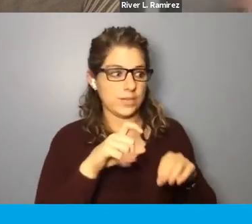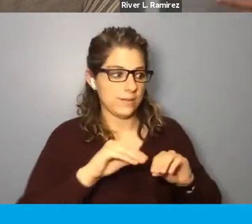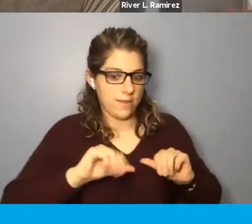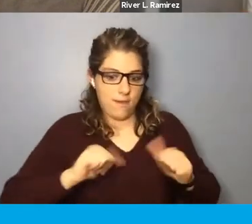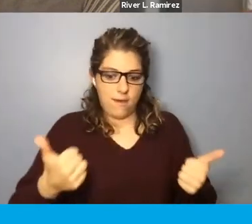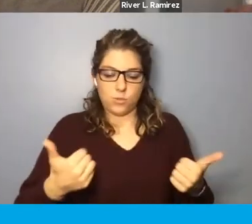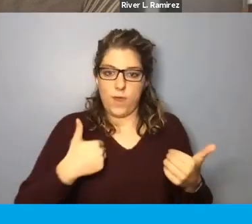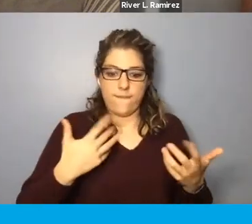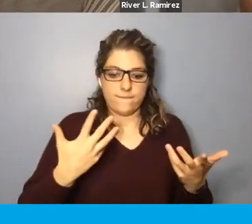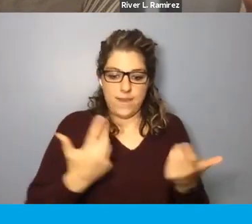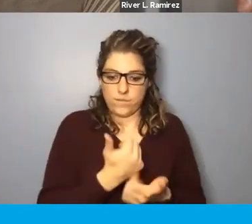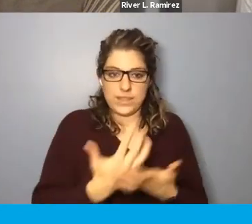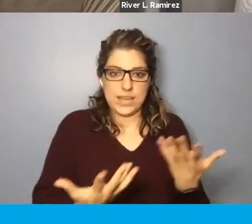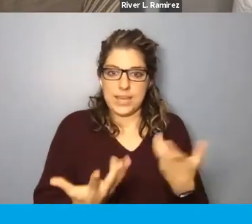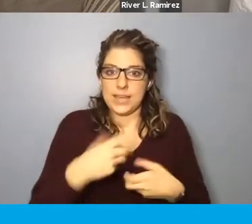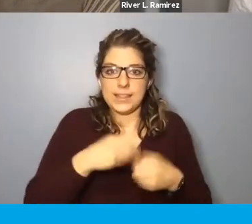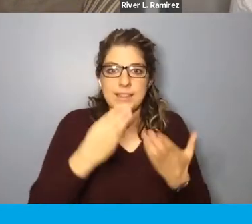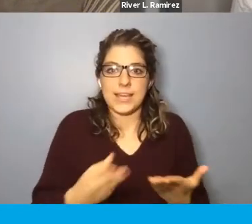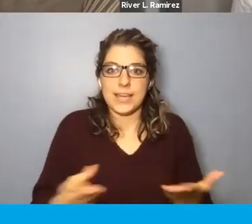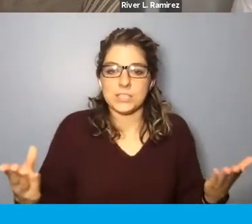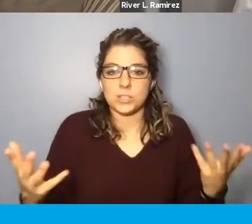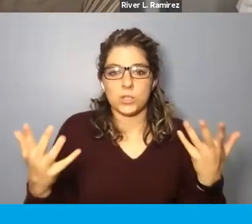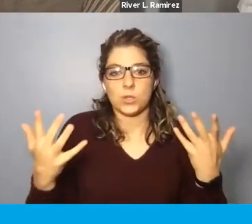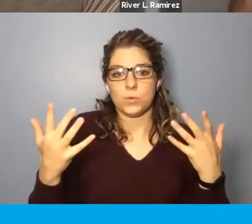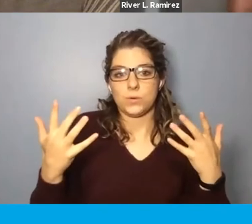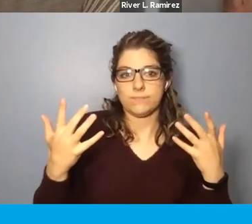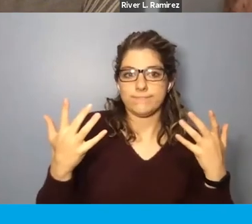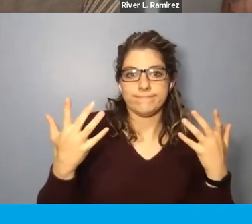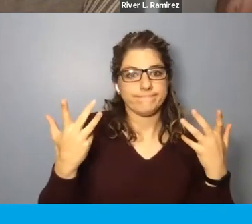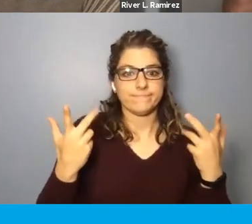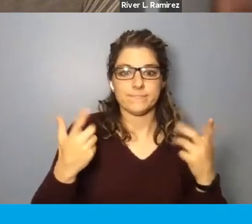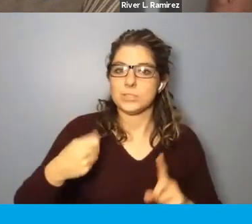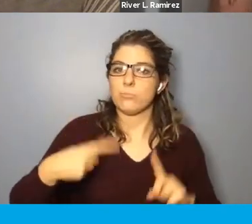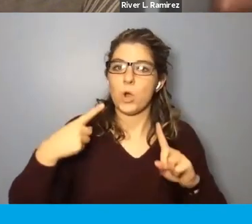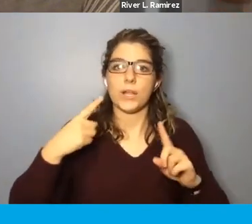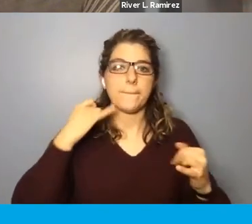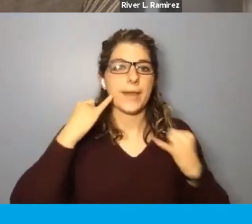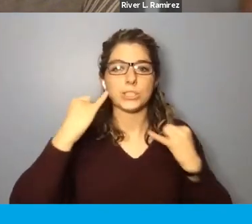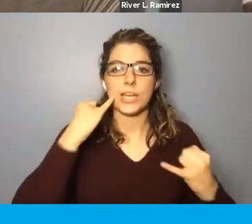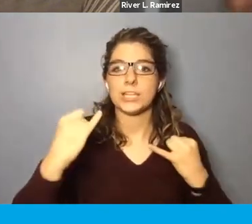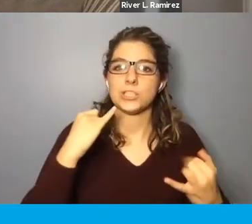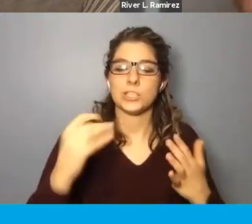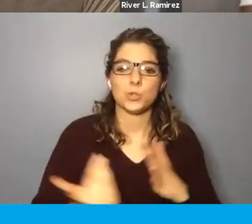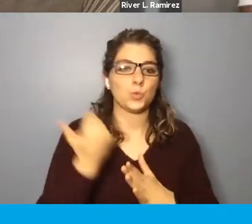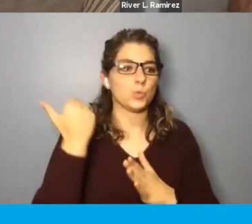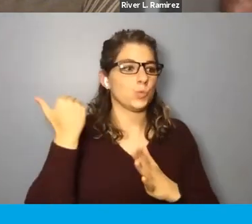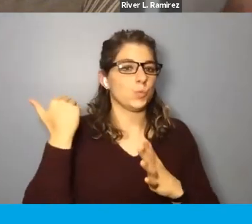you have all mm-hmm. the things to kind of like spark imagination, spark like new